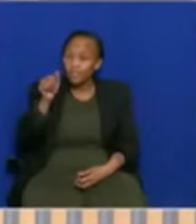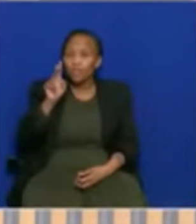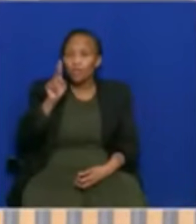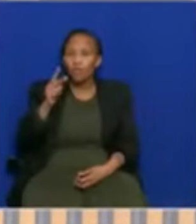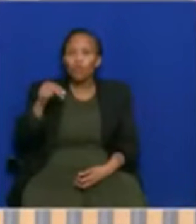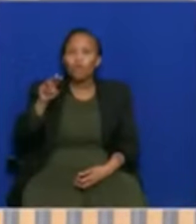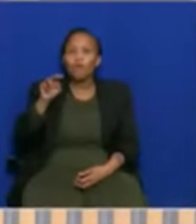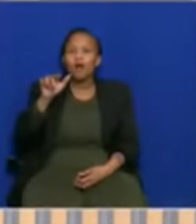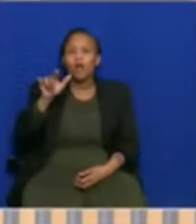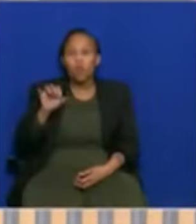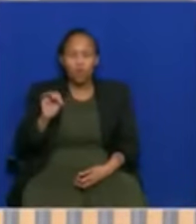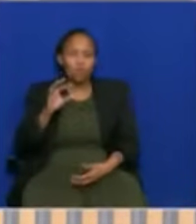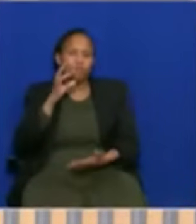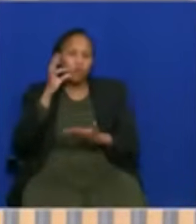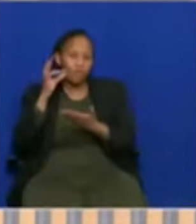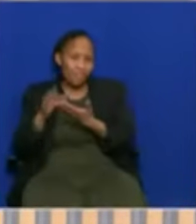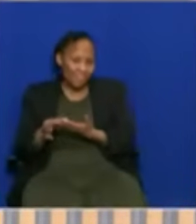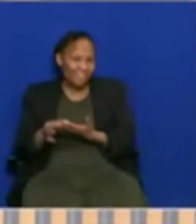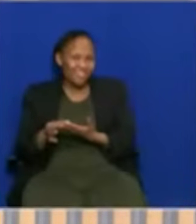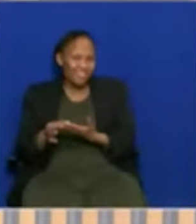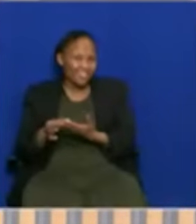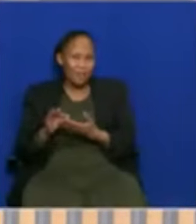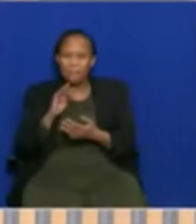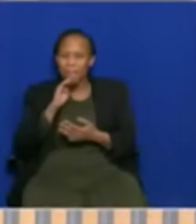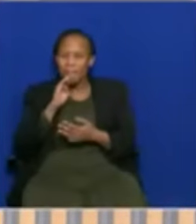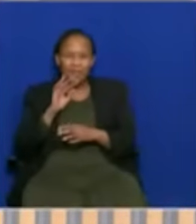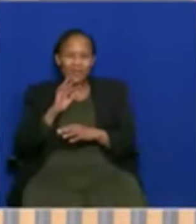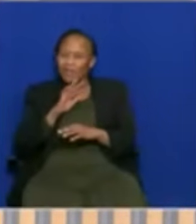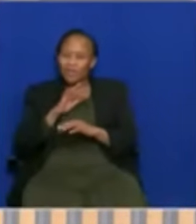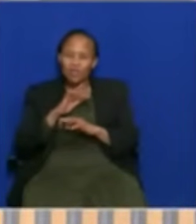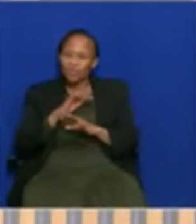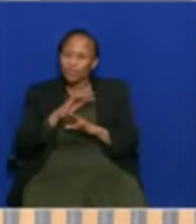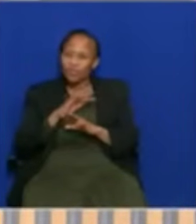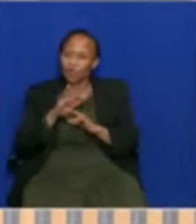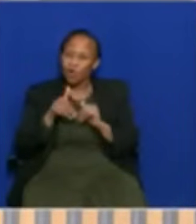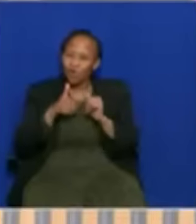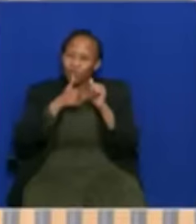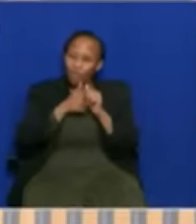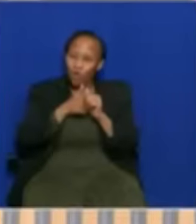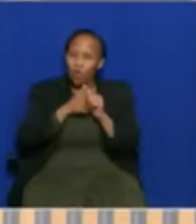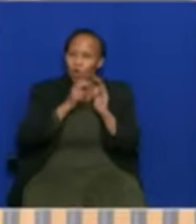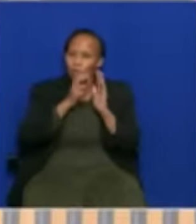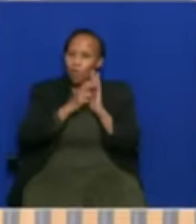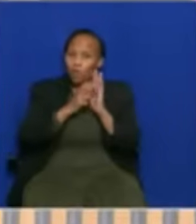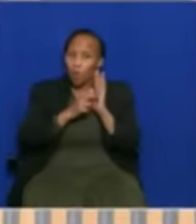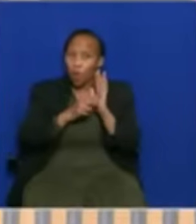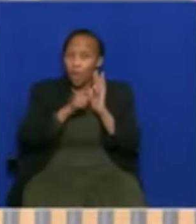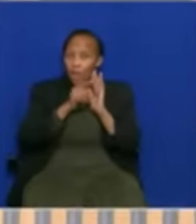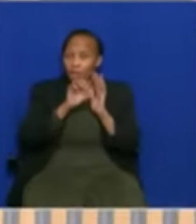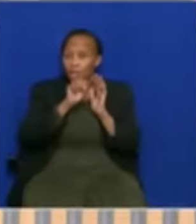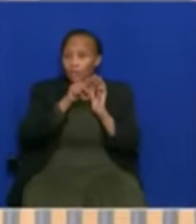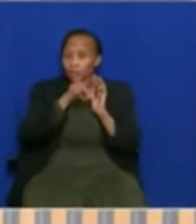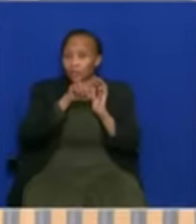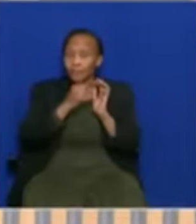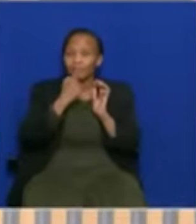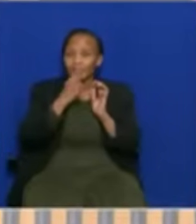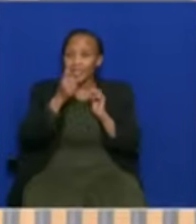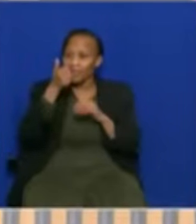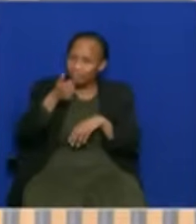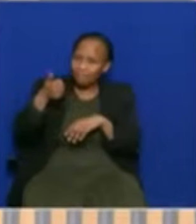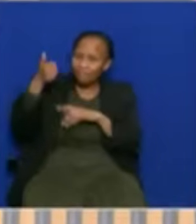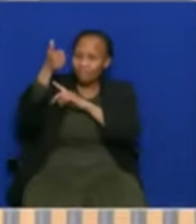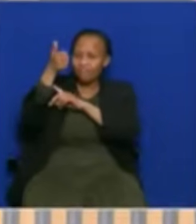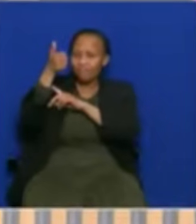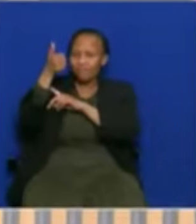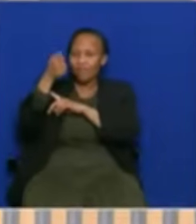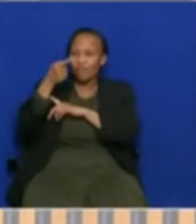with SAPS protocols that he, as the head of crime intelligence, would constitute or recommend a